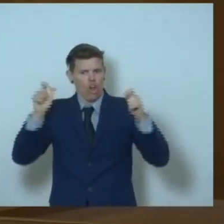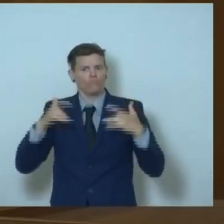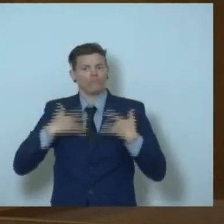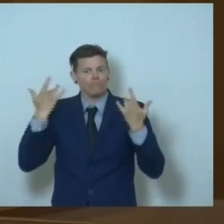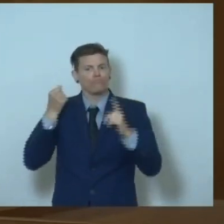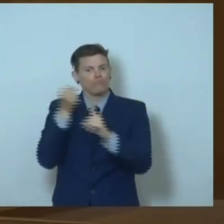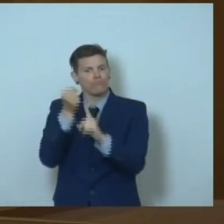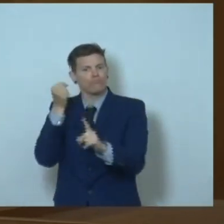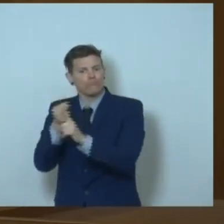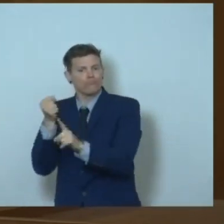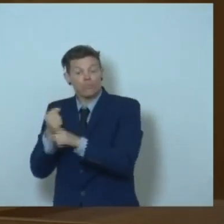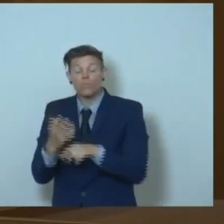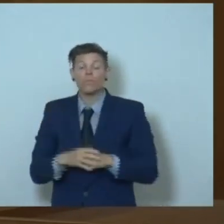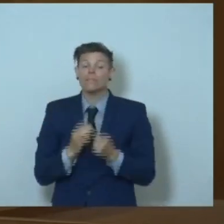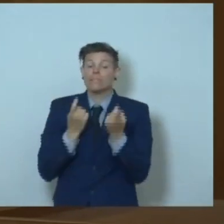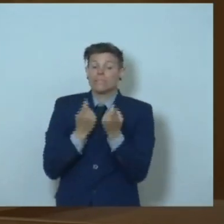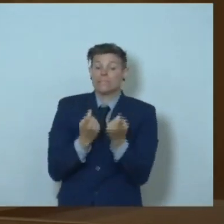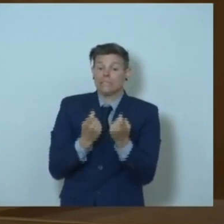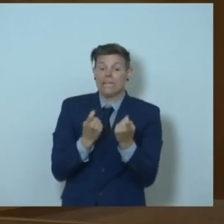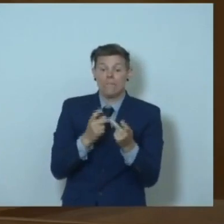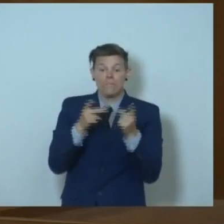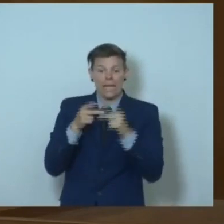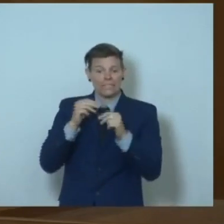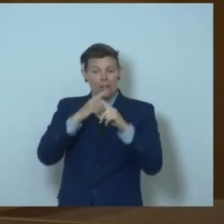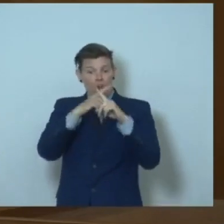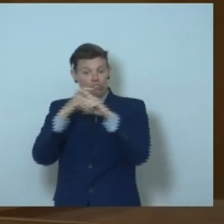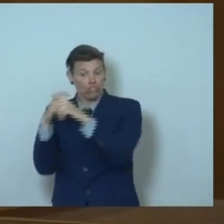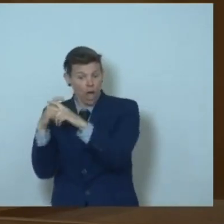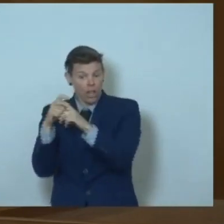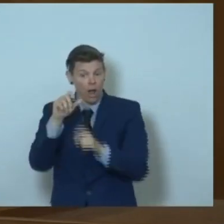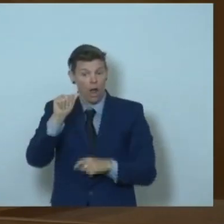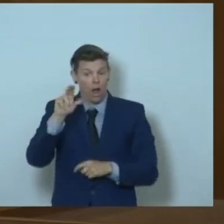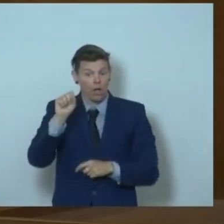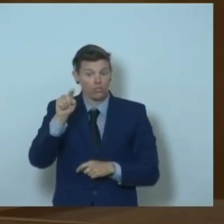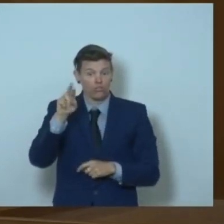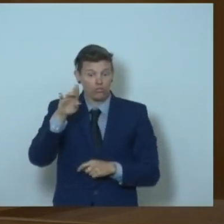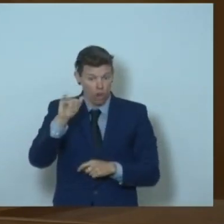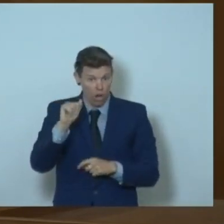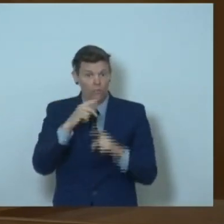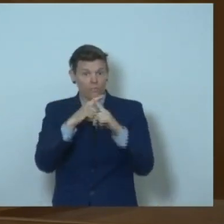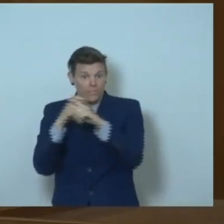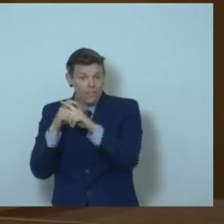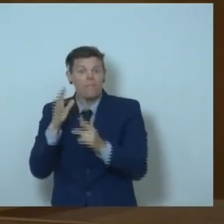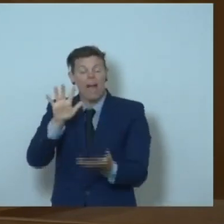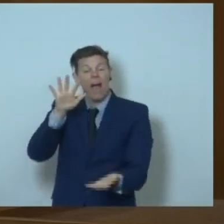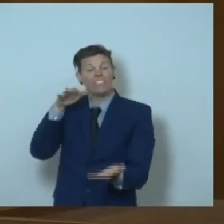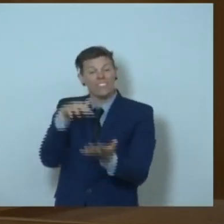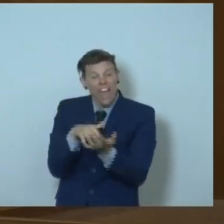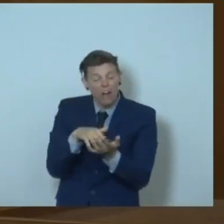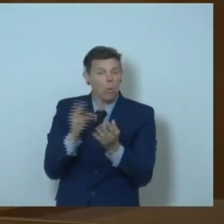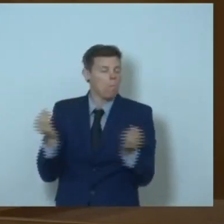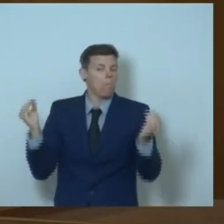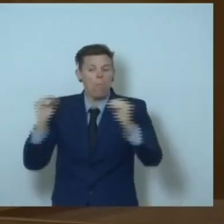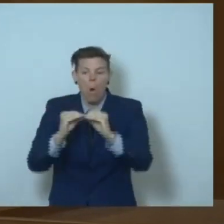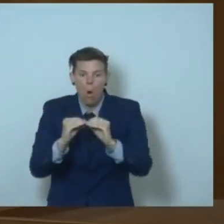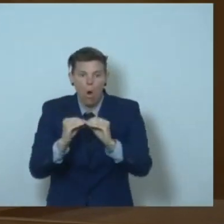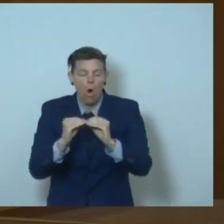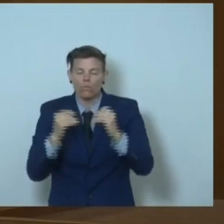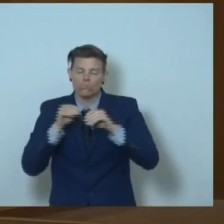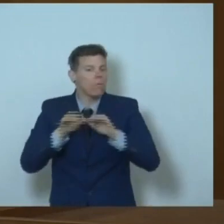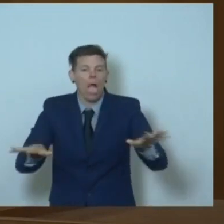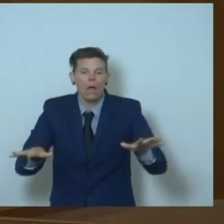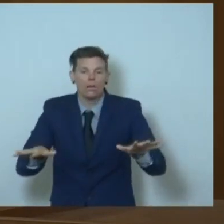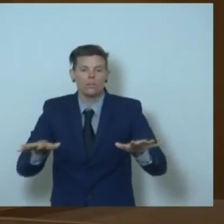in Austria between February and early March, 5,000 plus people infected. Now, our super